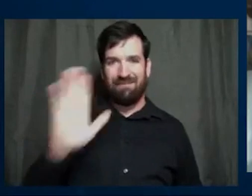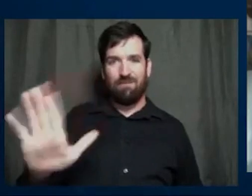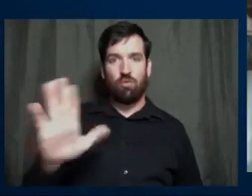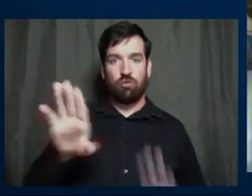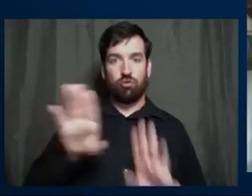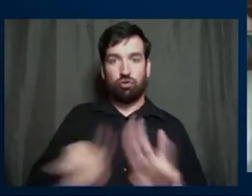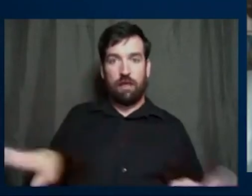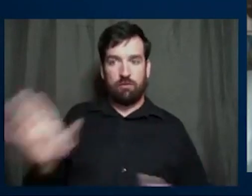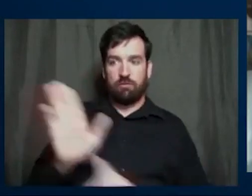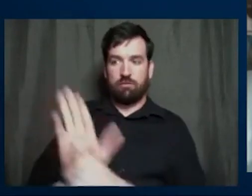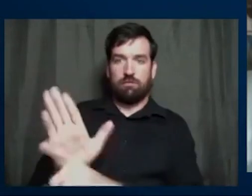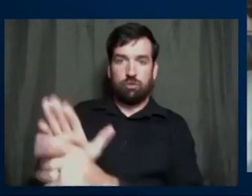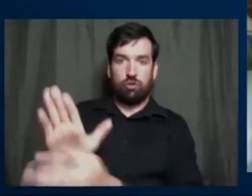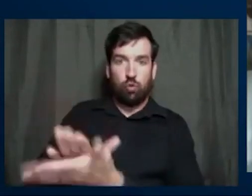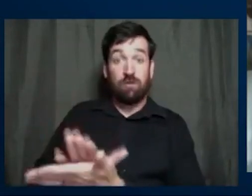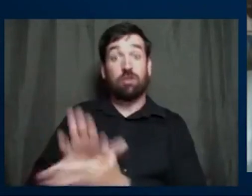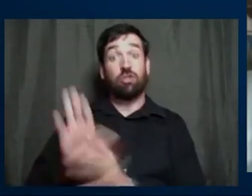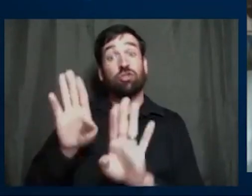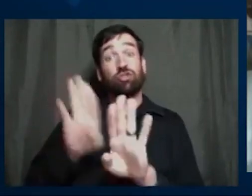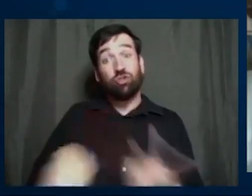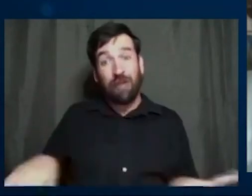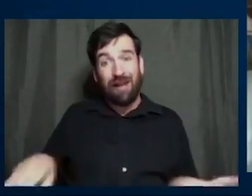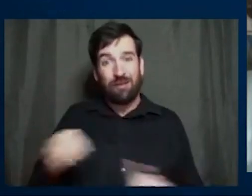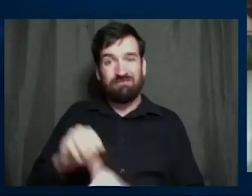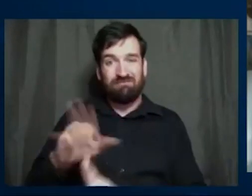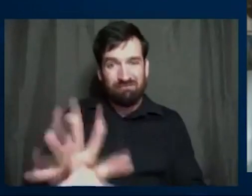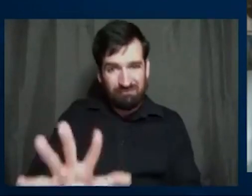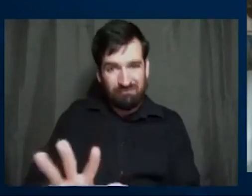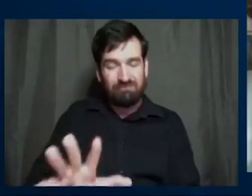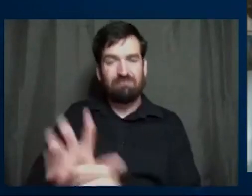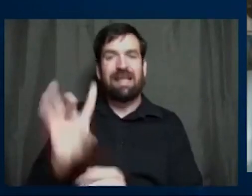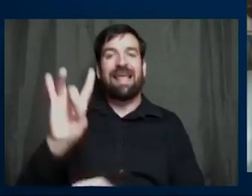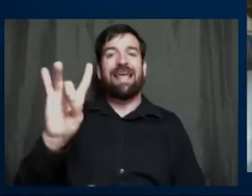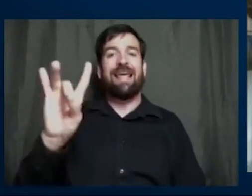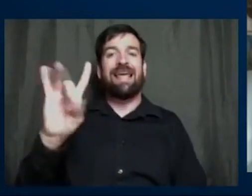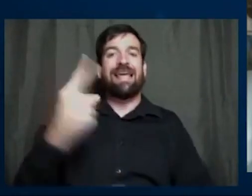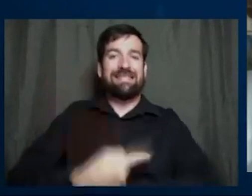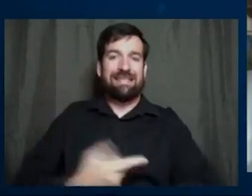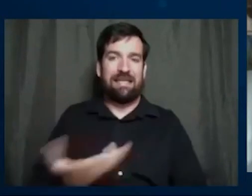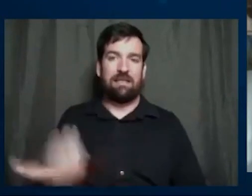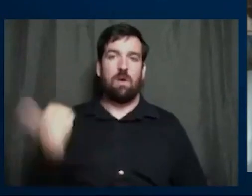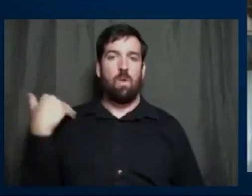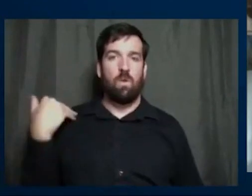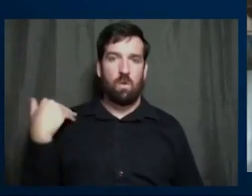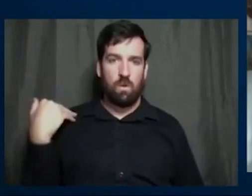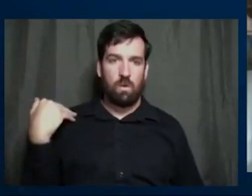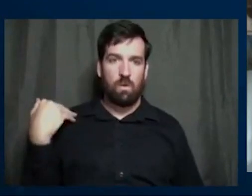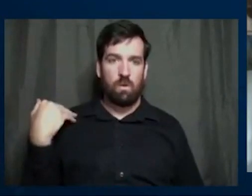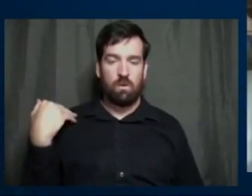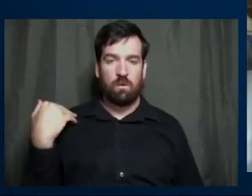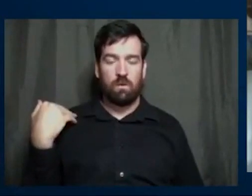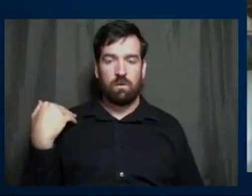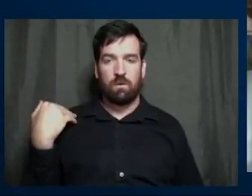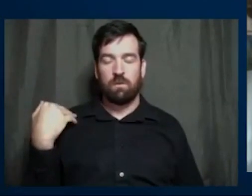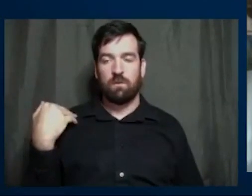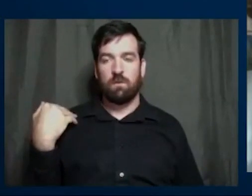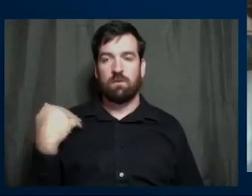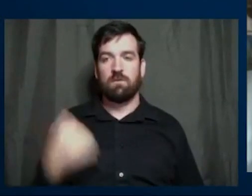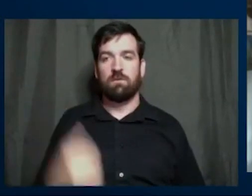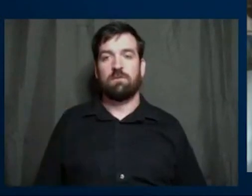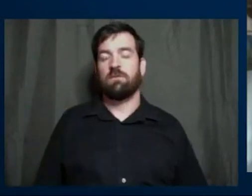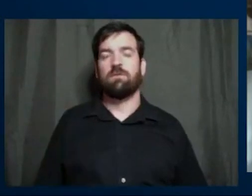child was exposed 8 days ago? Find out from your child's school that your child was exposed 8 days